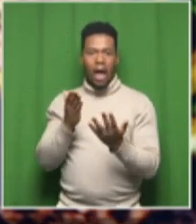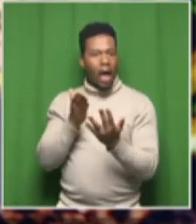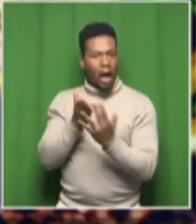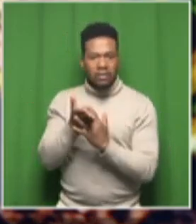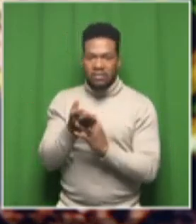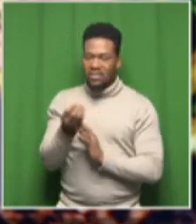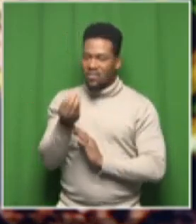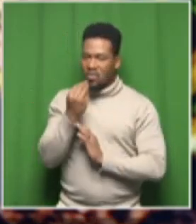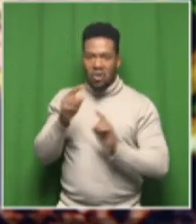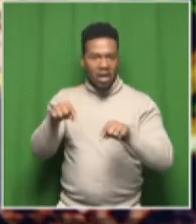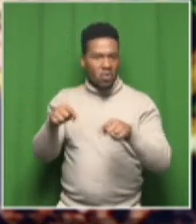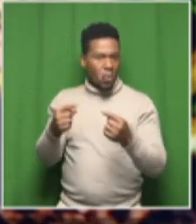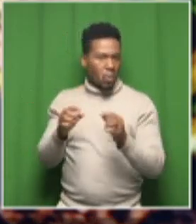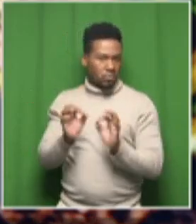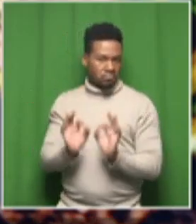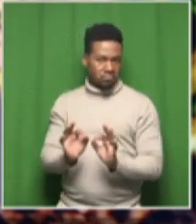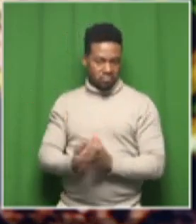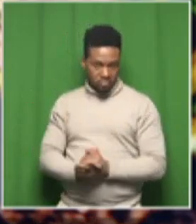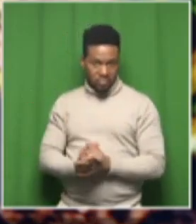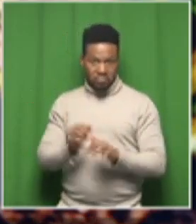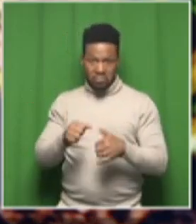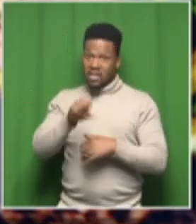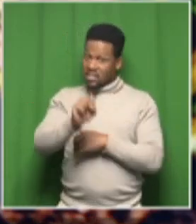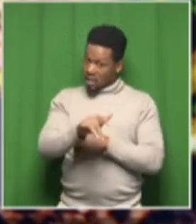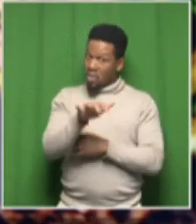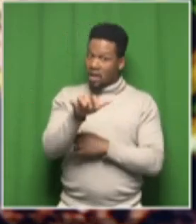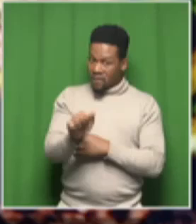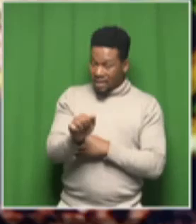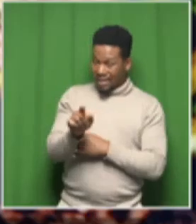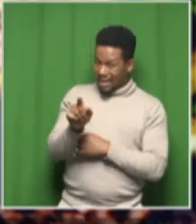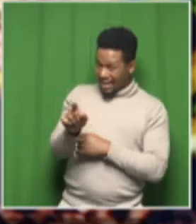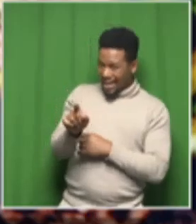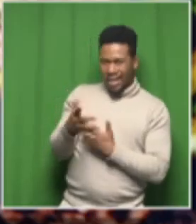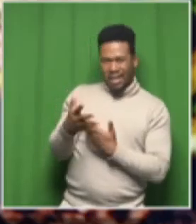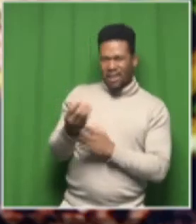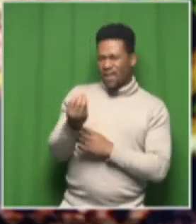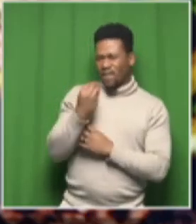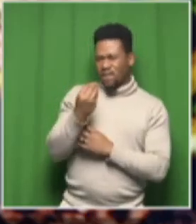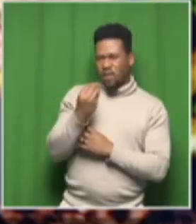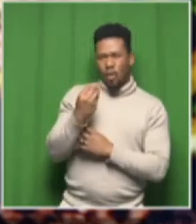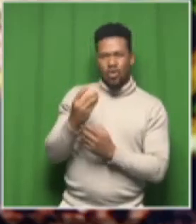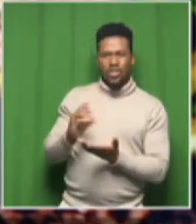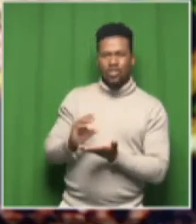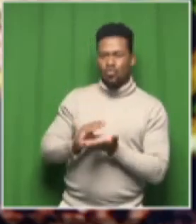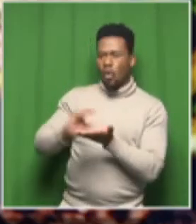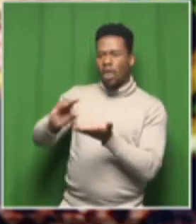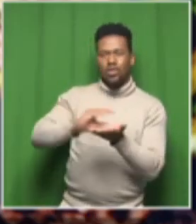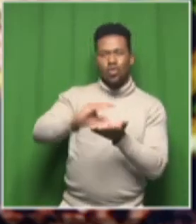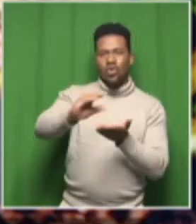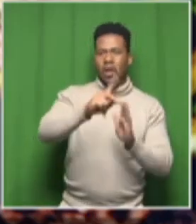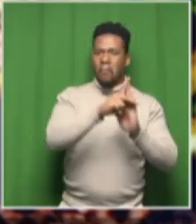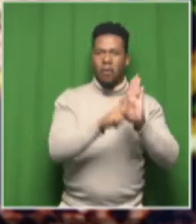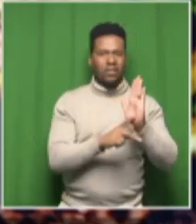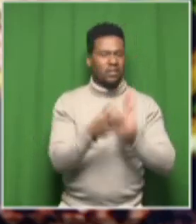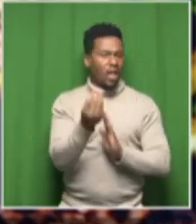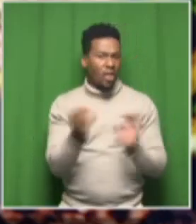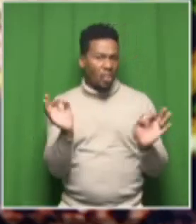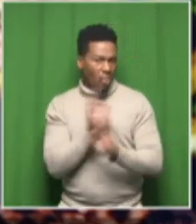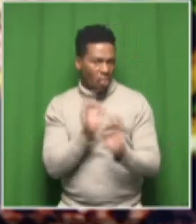FoodForward South Africa says that South Africa is one of the few countries that does not have a food donation policy in place to secure surplus food. And